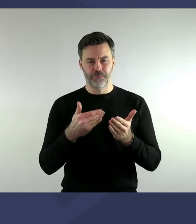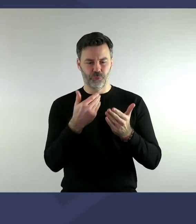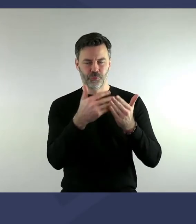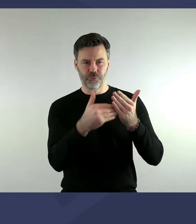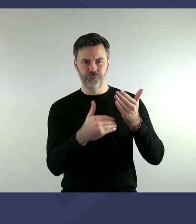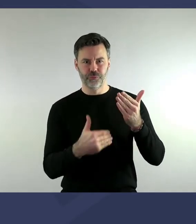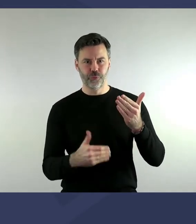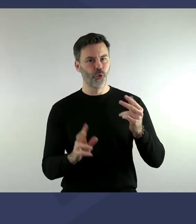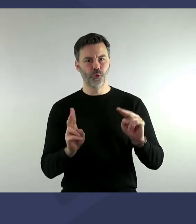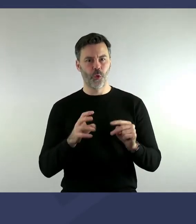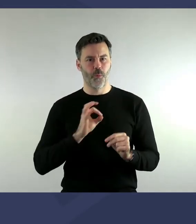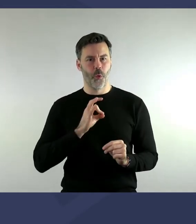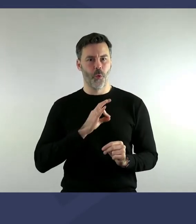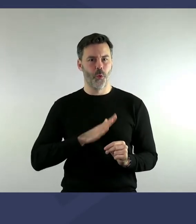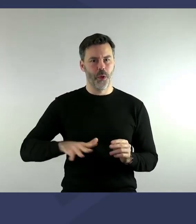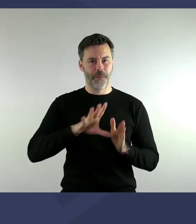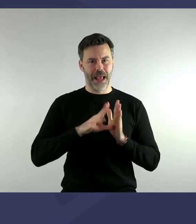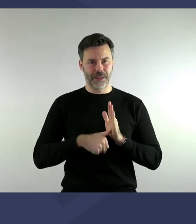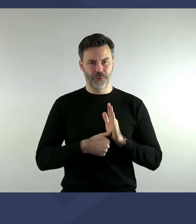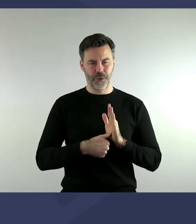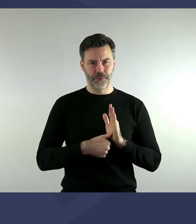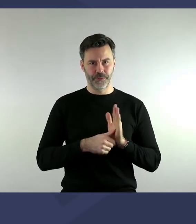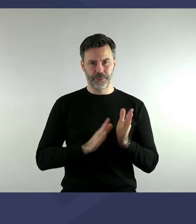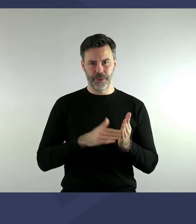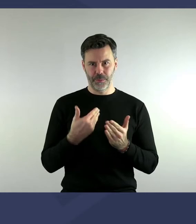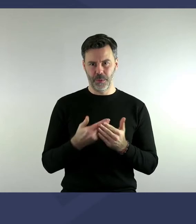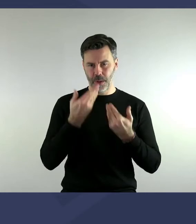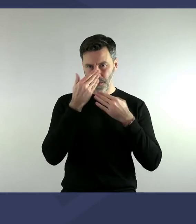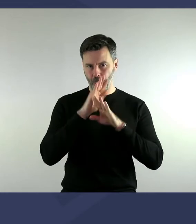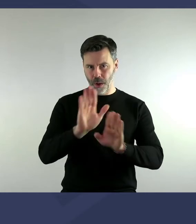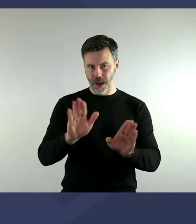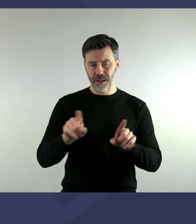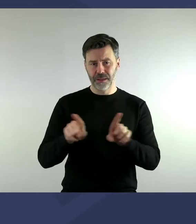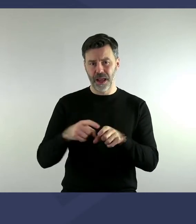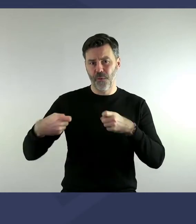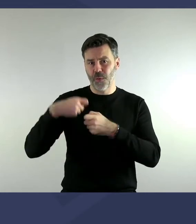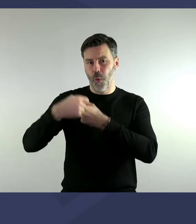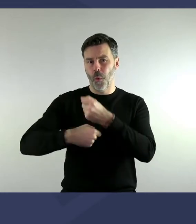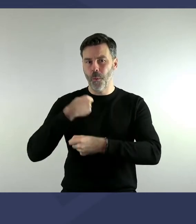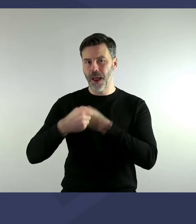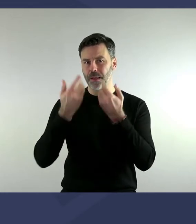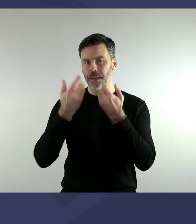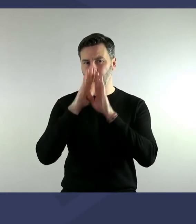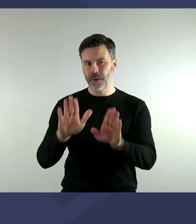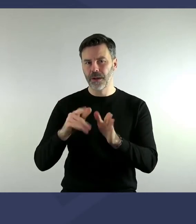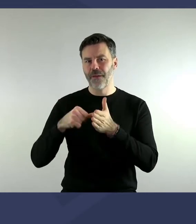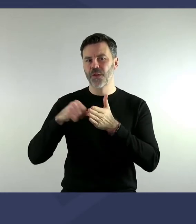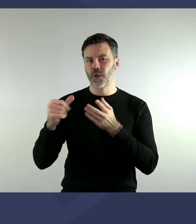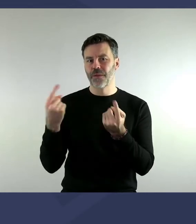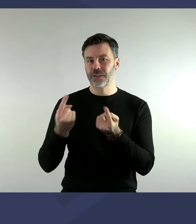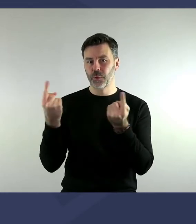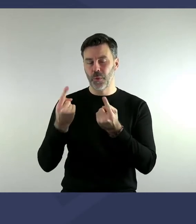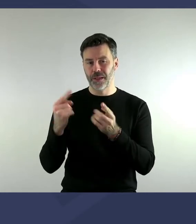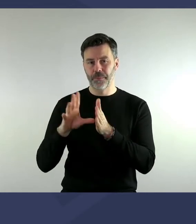our local collaboration examples, and I'm going to show you how it looks in collaboration, this particular situation